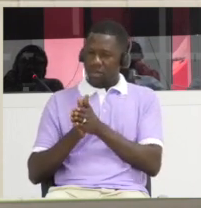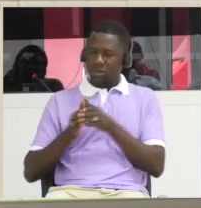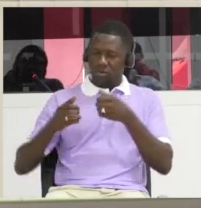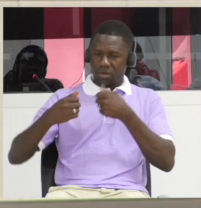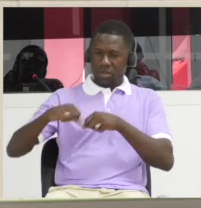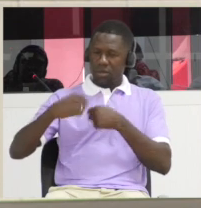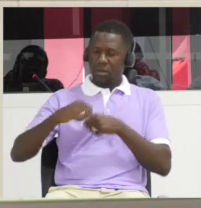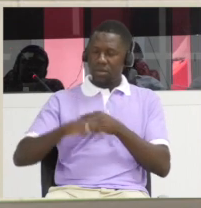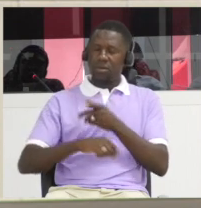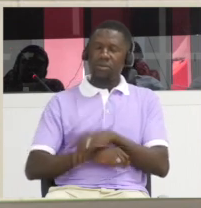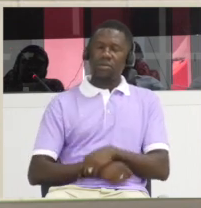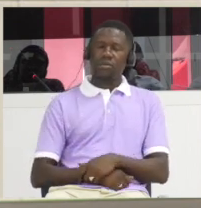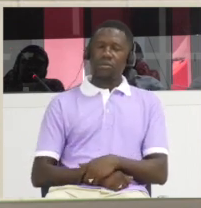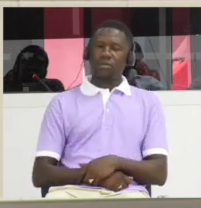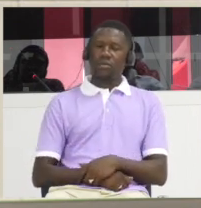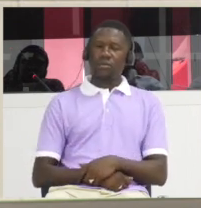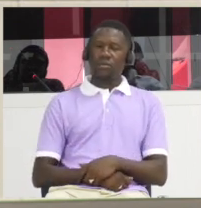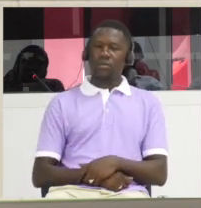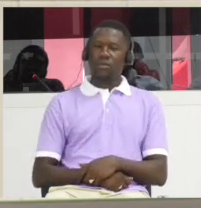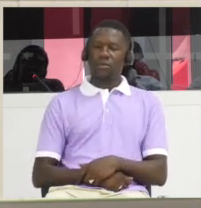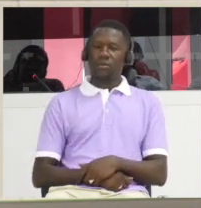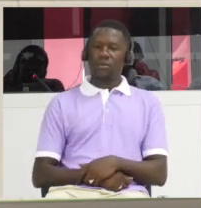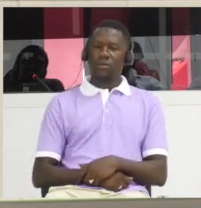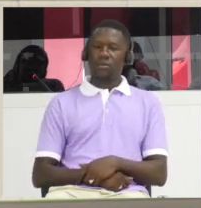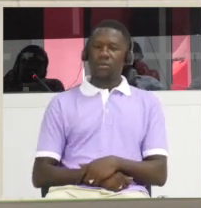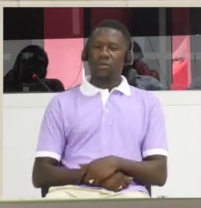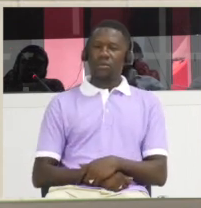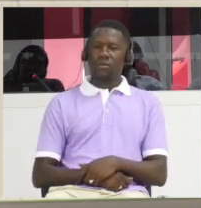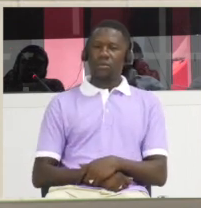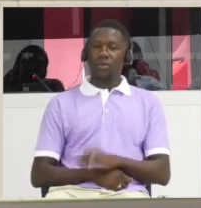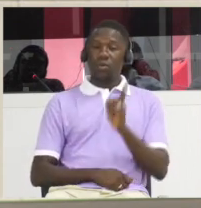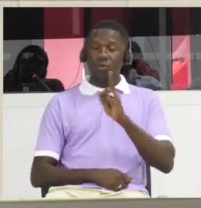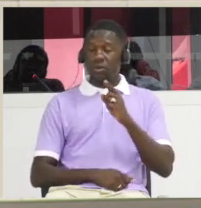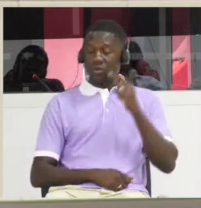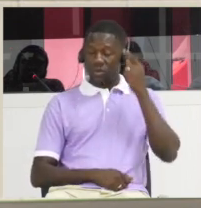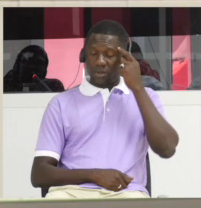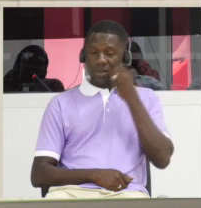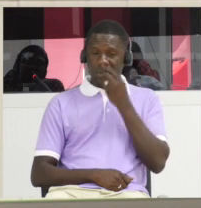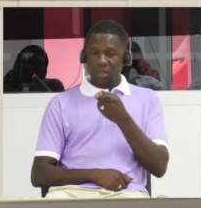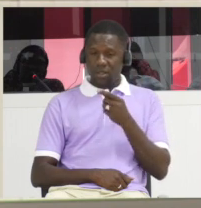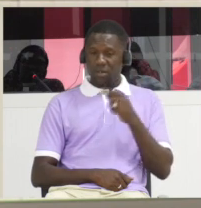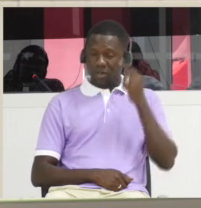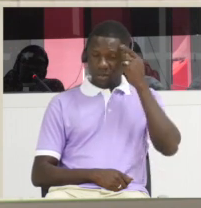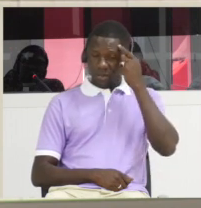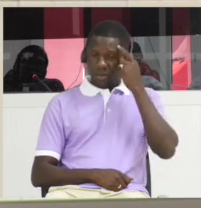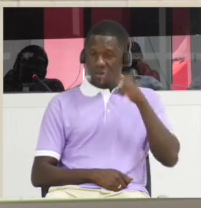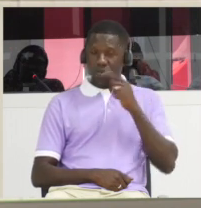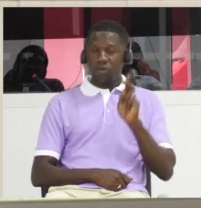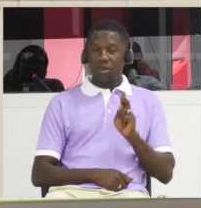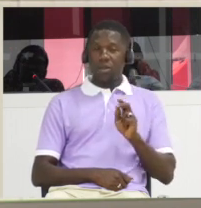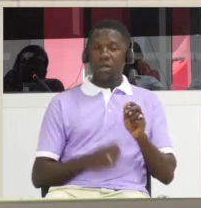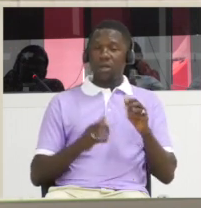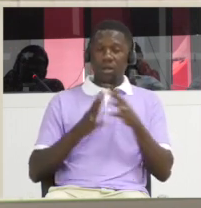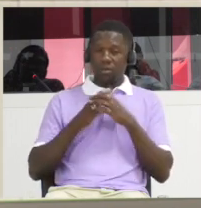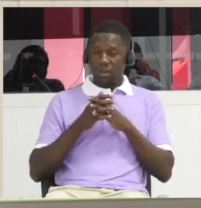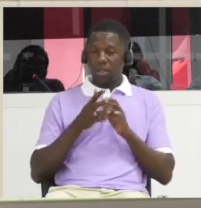What do you say to the suggestion by Andrew Winter that you had foreknowledge of